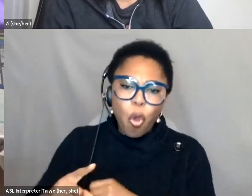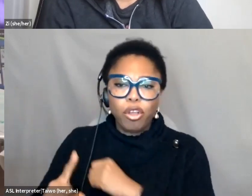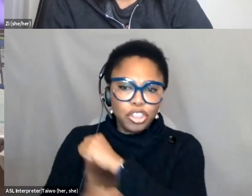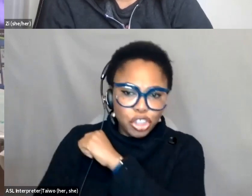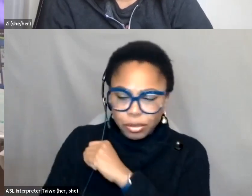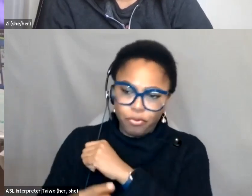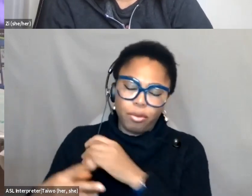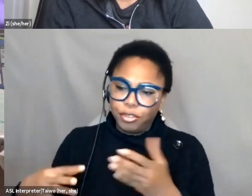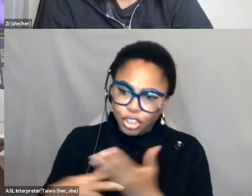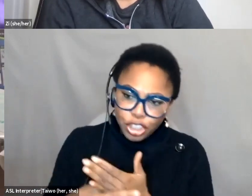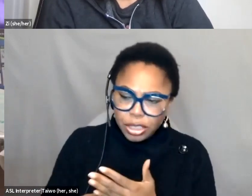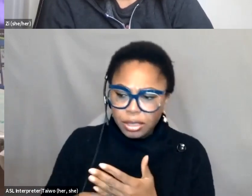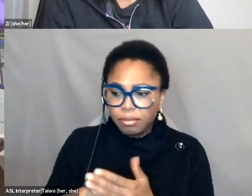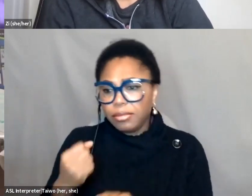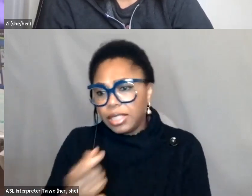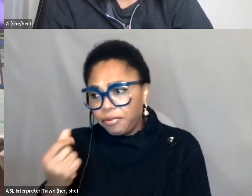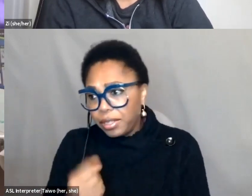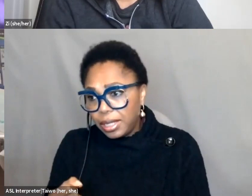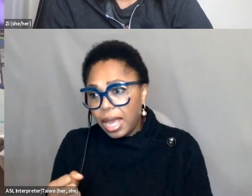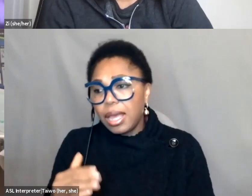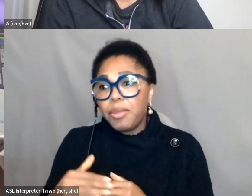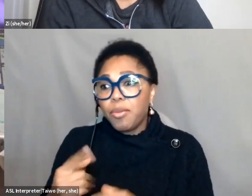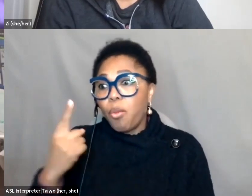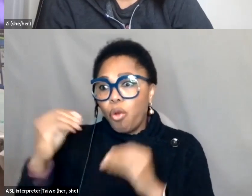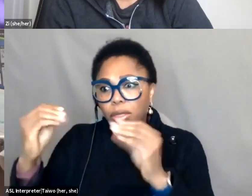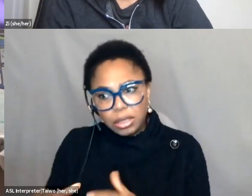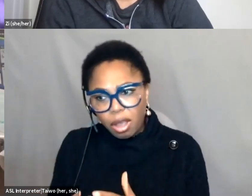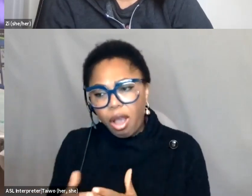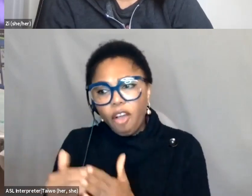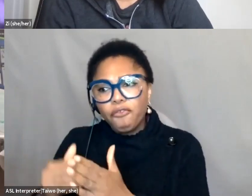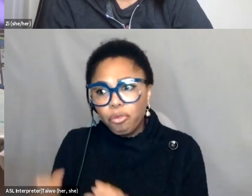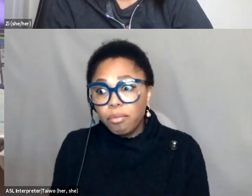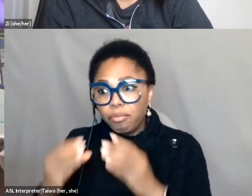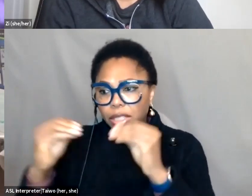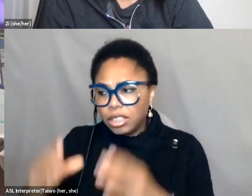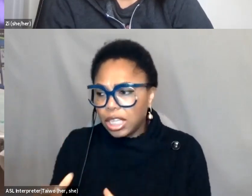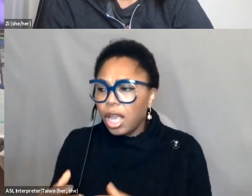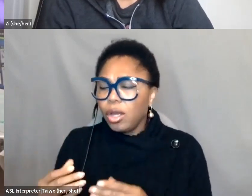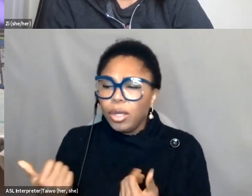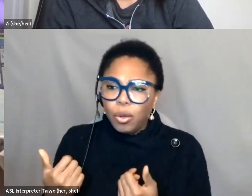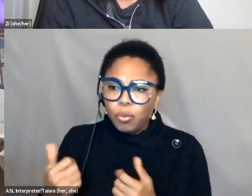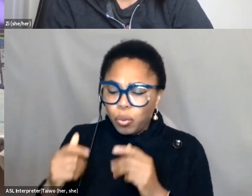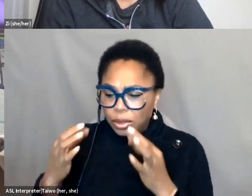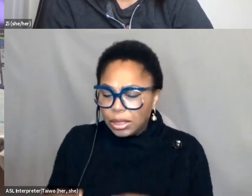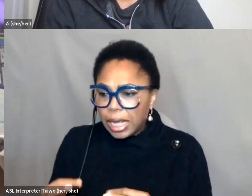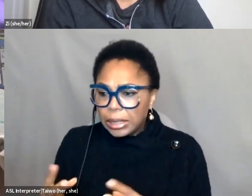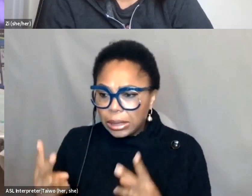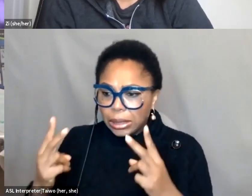and every year, at least one instructor, more often multiples, would choose humiliation as my learning